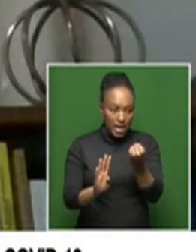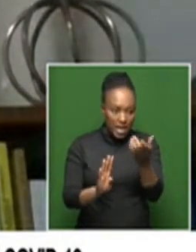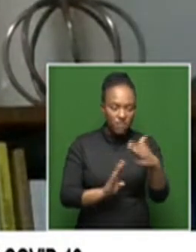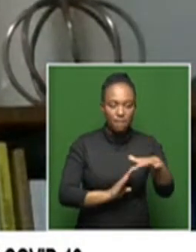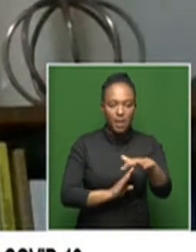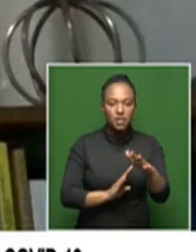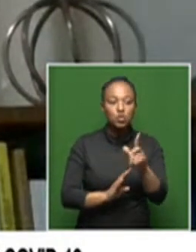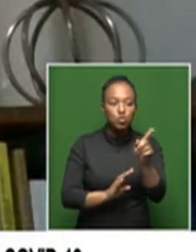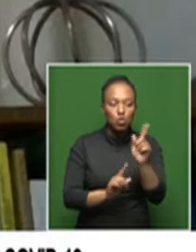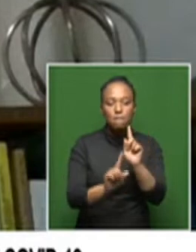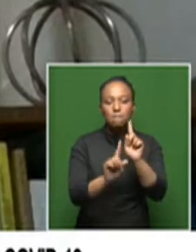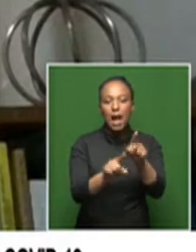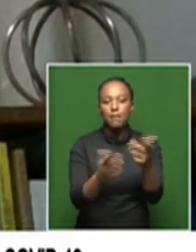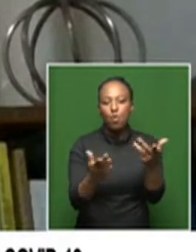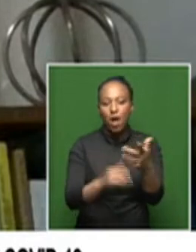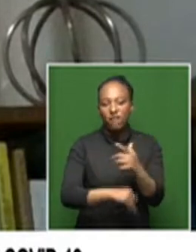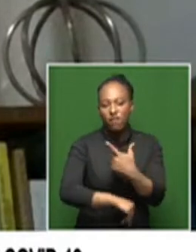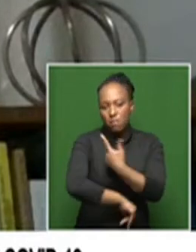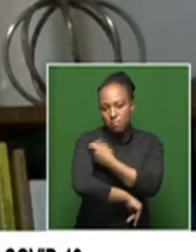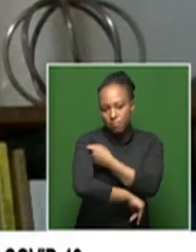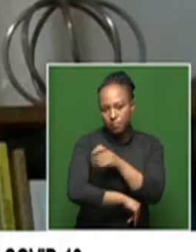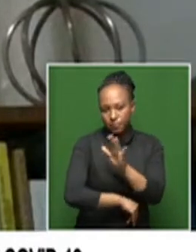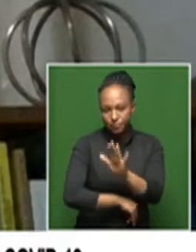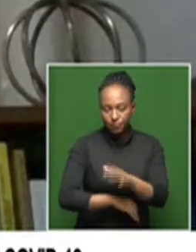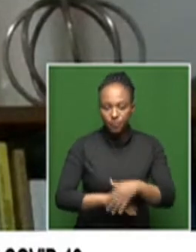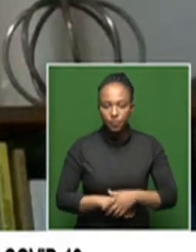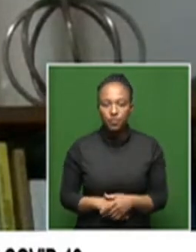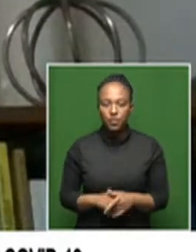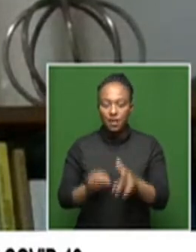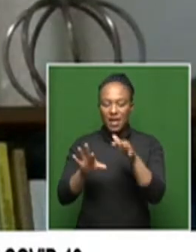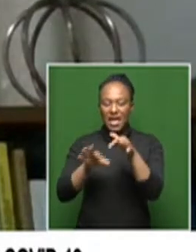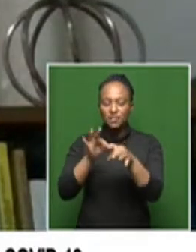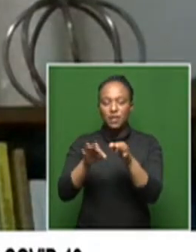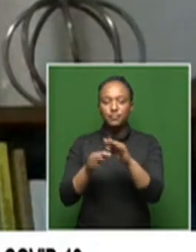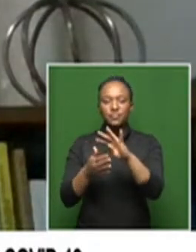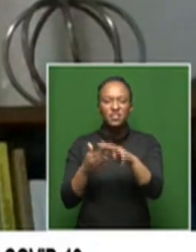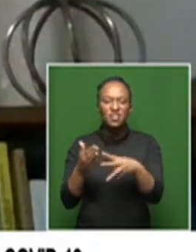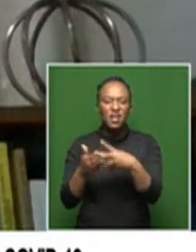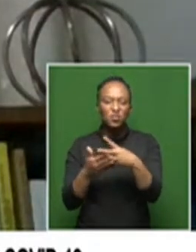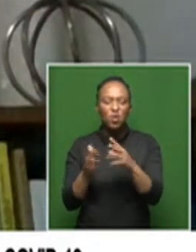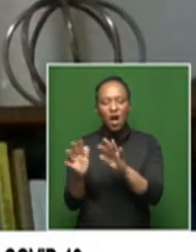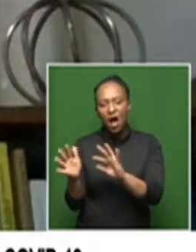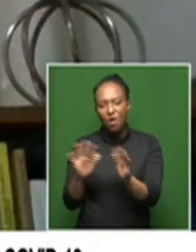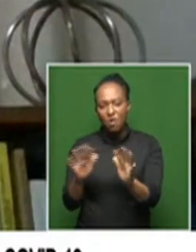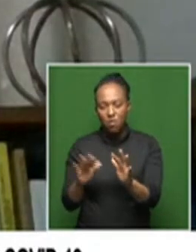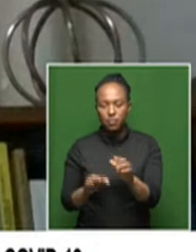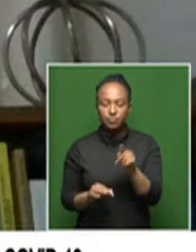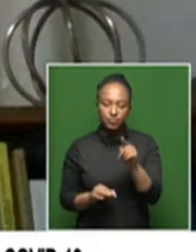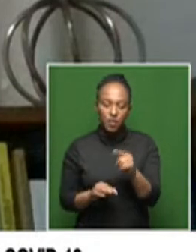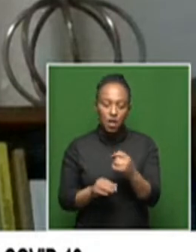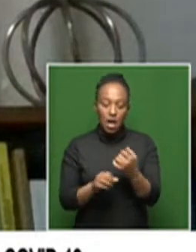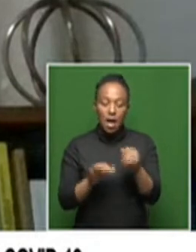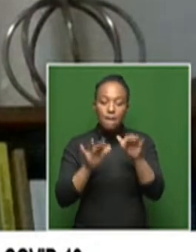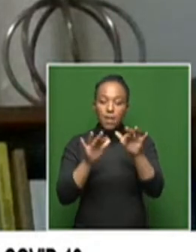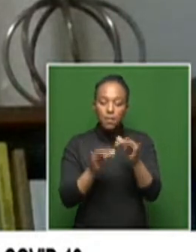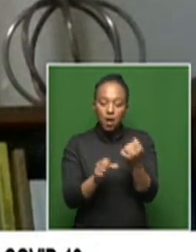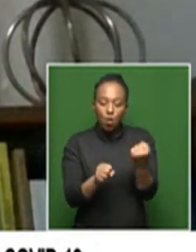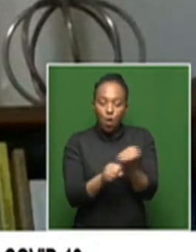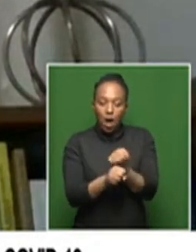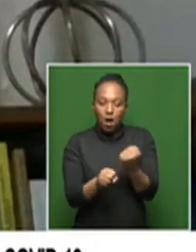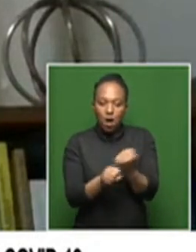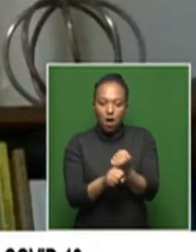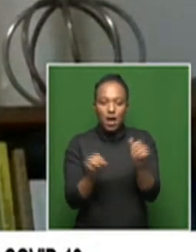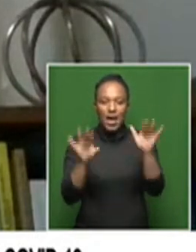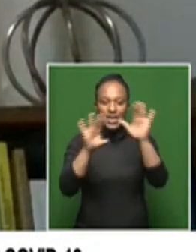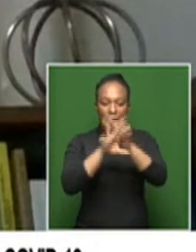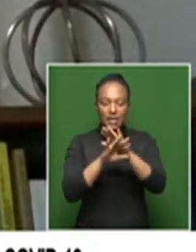facility. Now, just to explain how the scheduling work, we have a team of people that every night, they